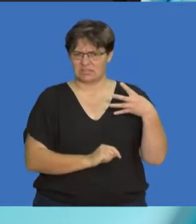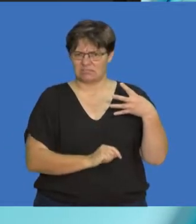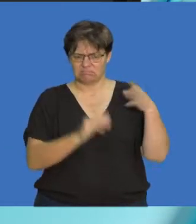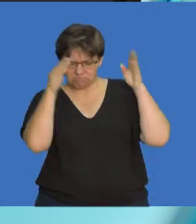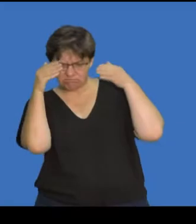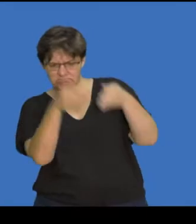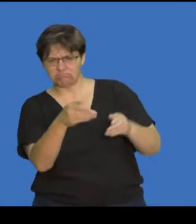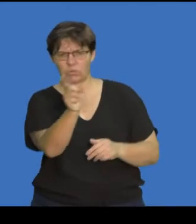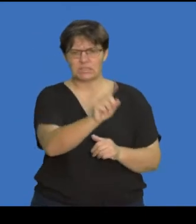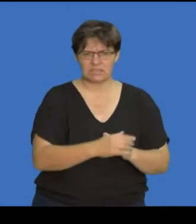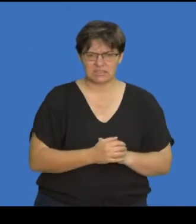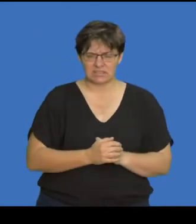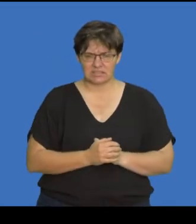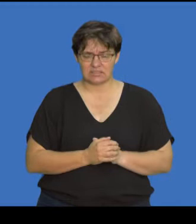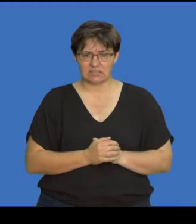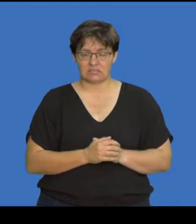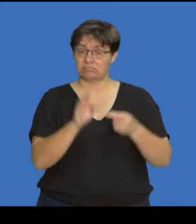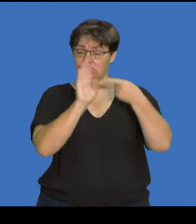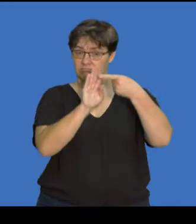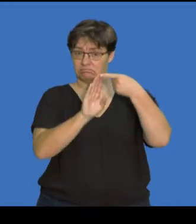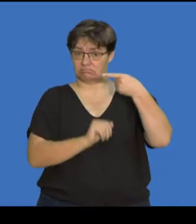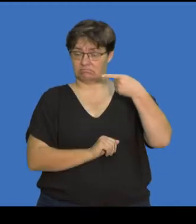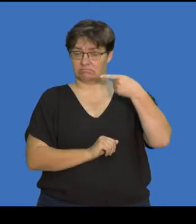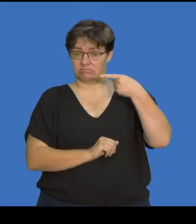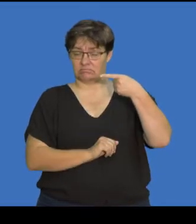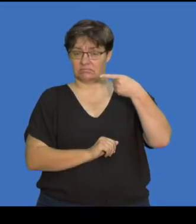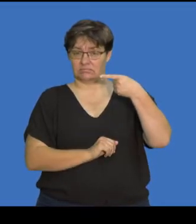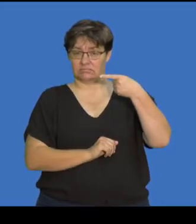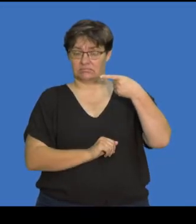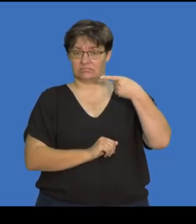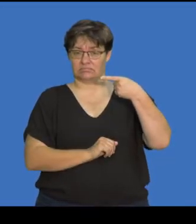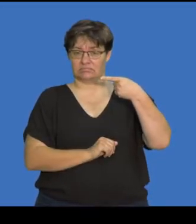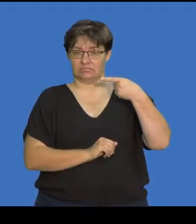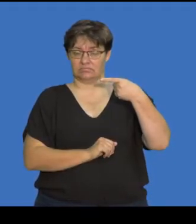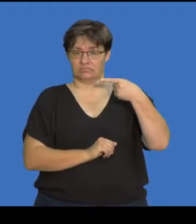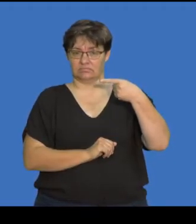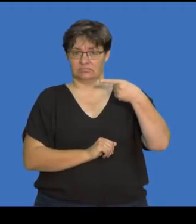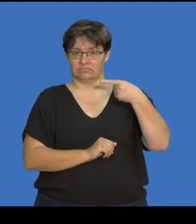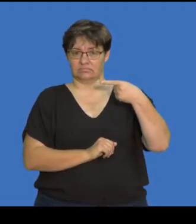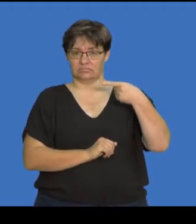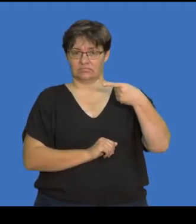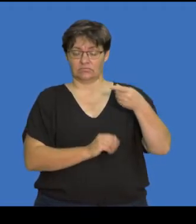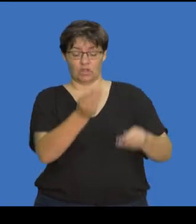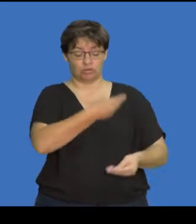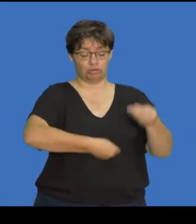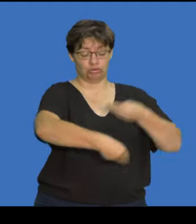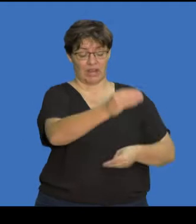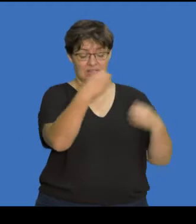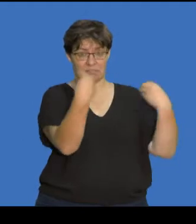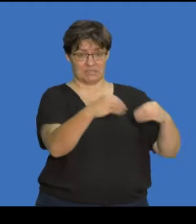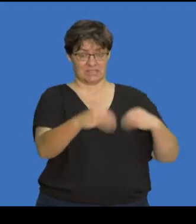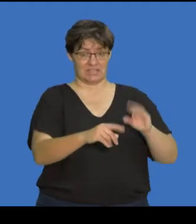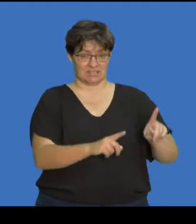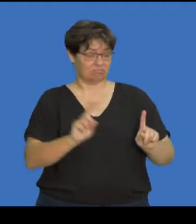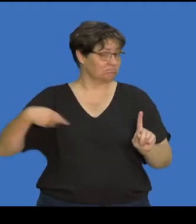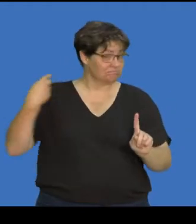on? We will concentrate on one, the differences between a trading enterprise is what you've been doing up